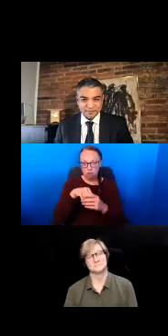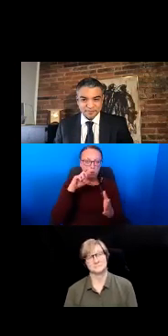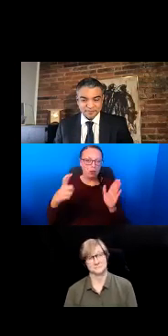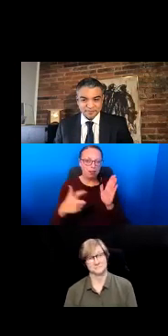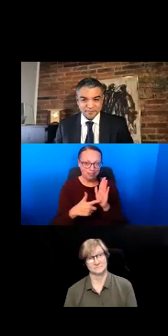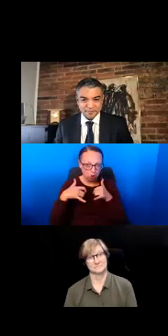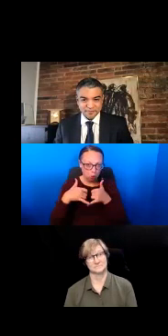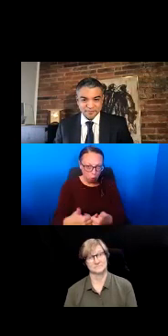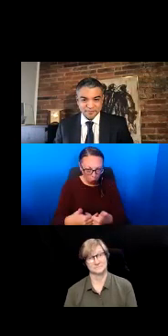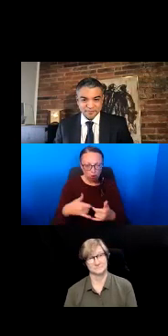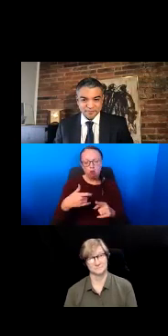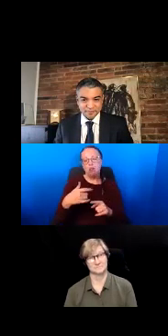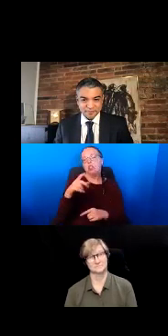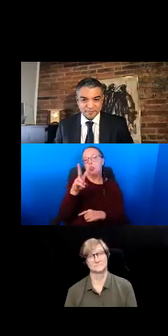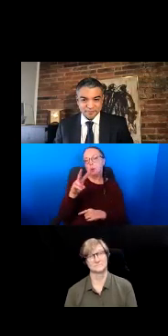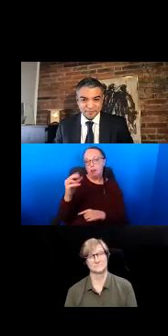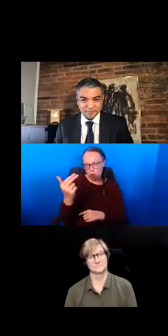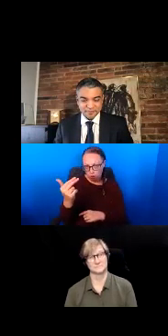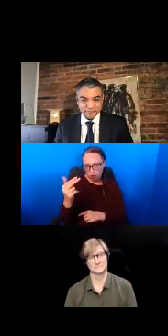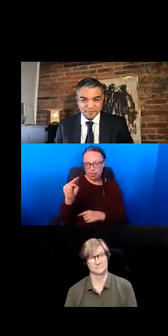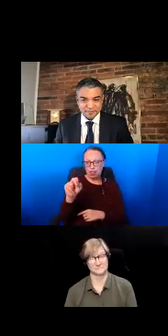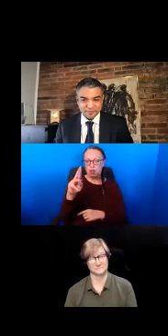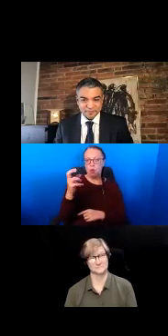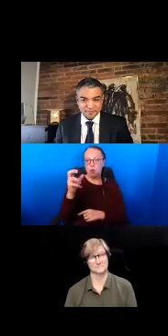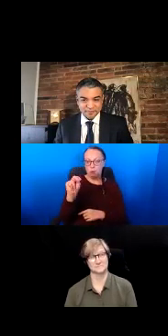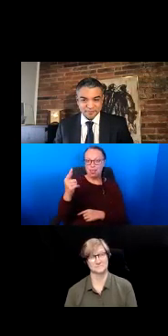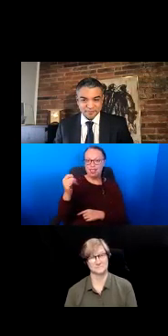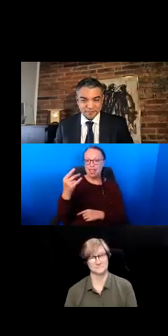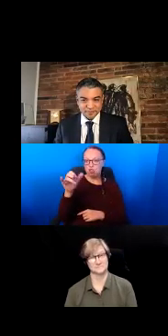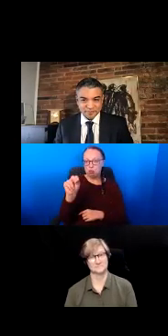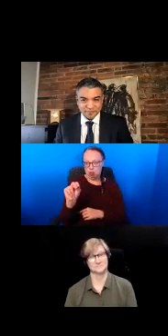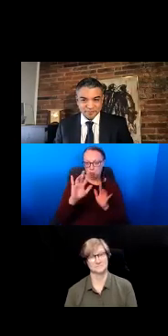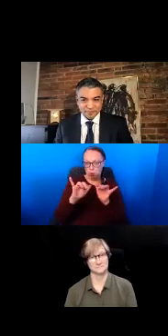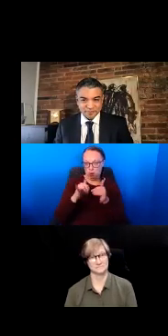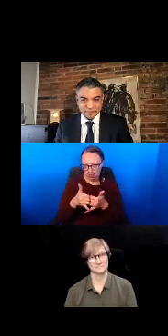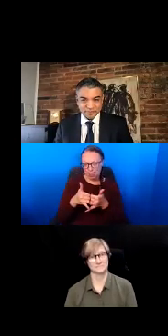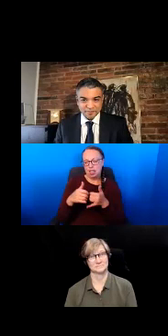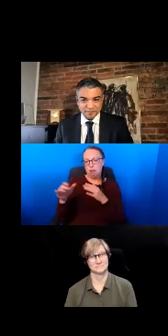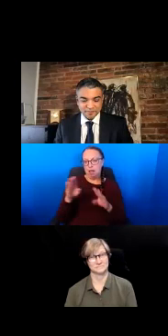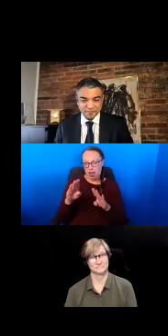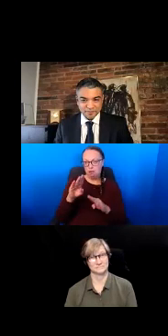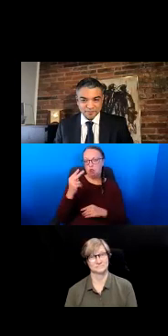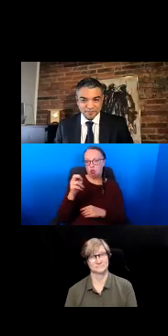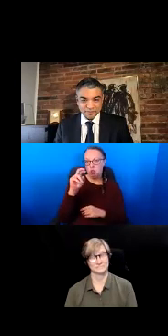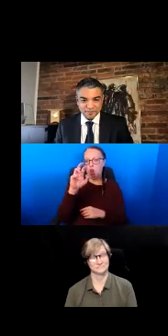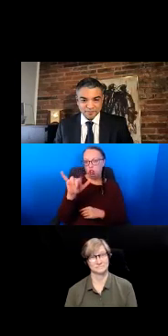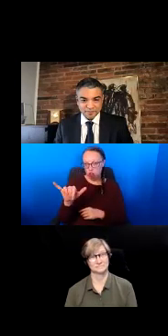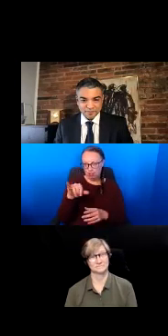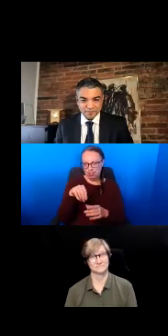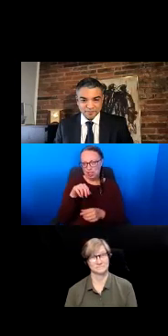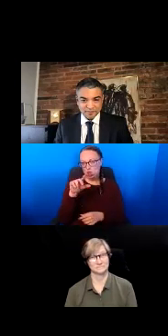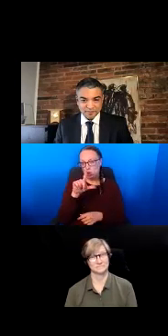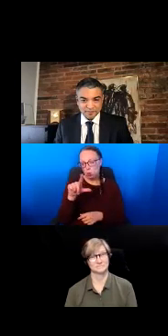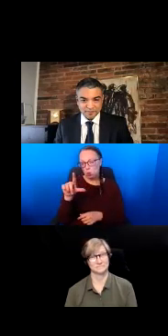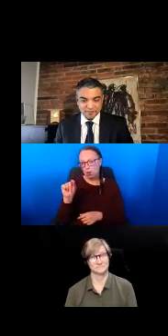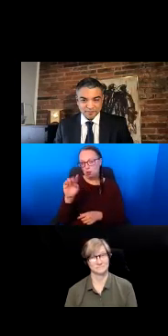in 2013, and the Norman Geschwind Prize in Behavioral Neurology from the American Academy of Neurology in 2014.